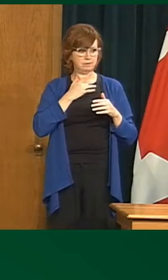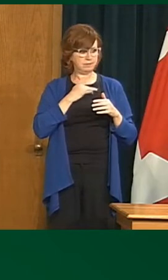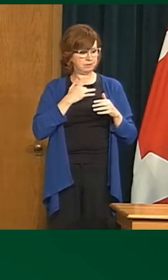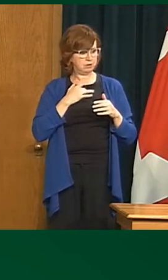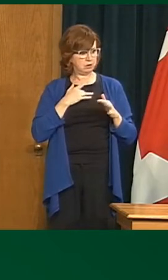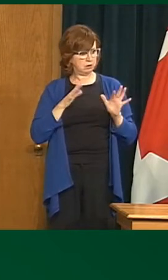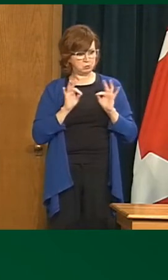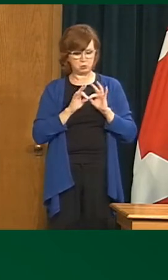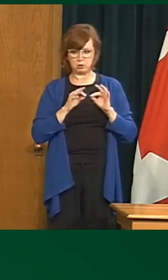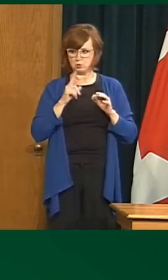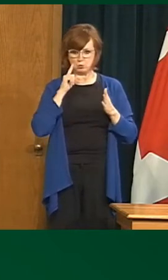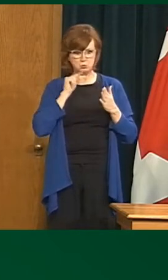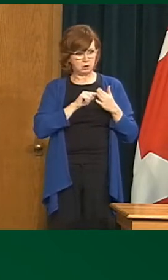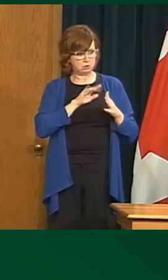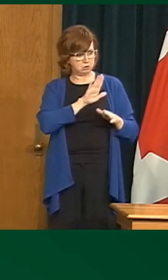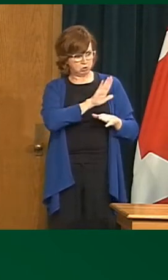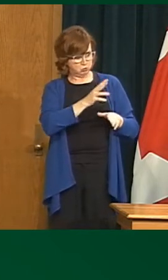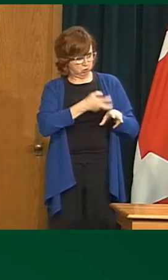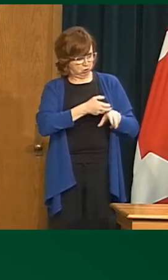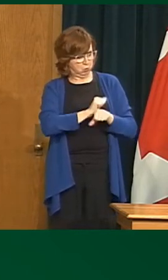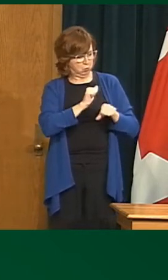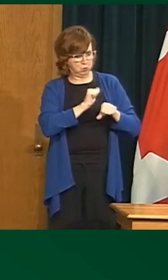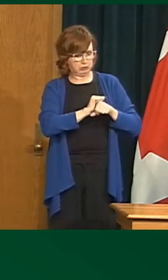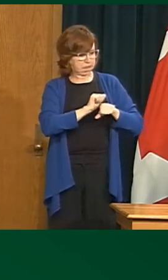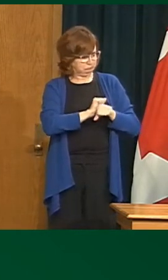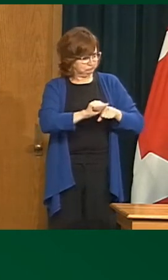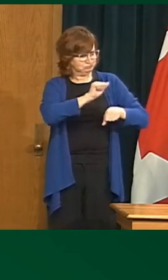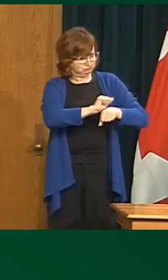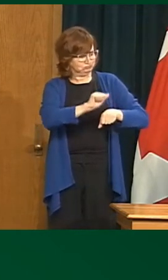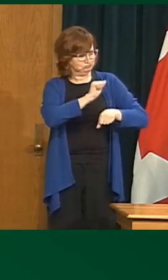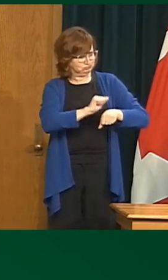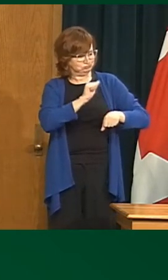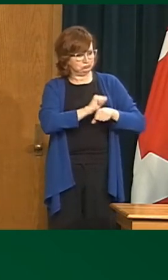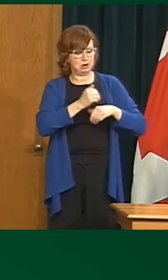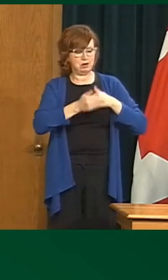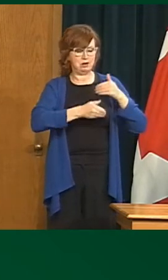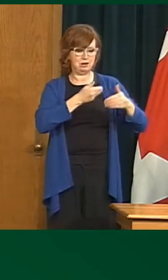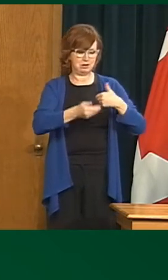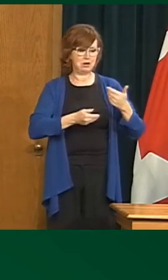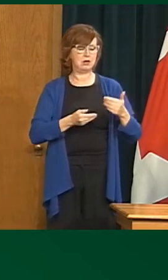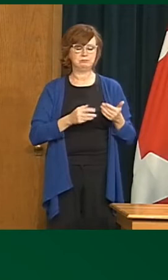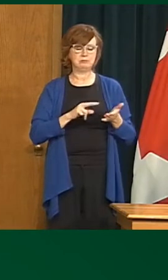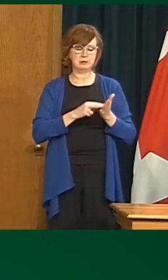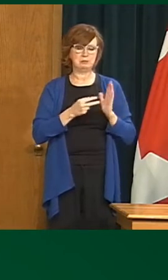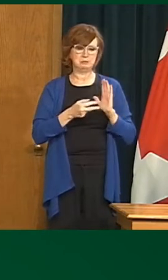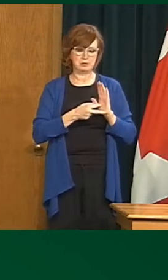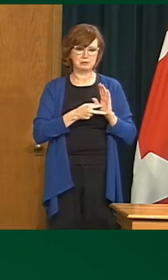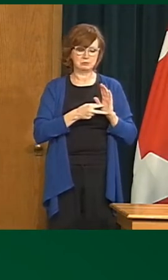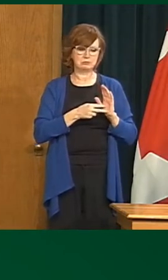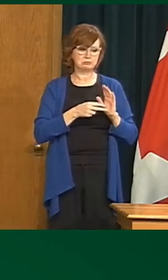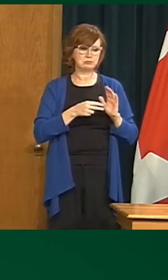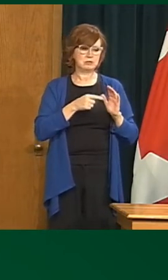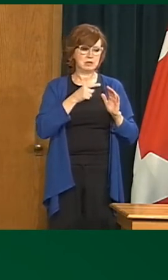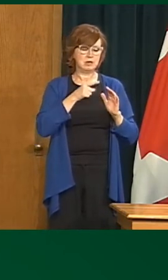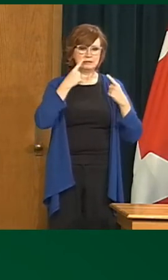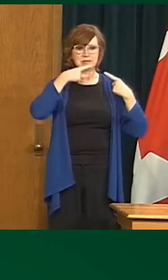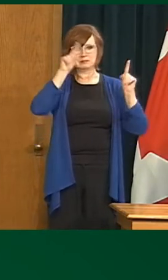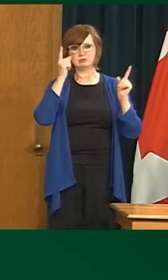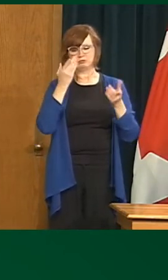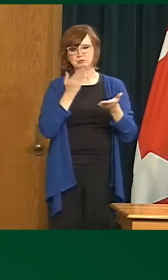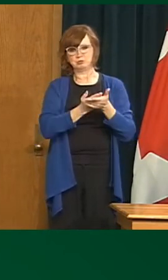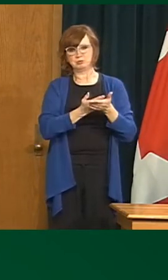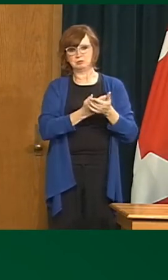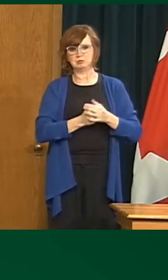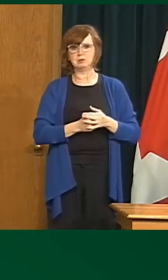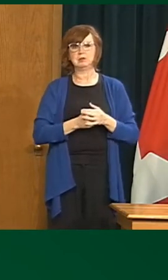need to recognize the efforts that are put in place for that. But of course, they need to sustain the effort, and we need to continue supporting that effort